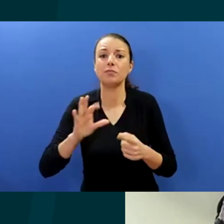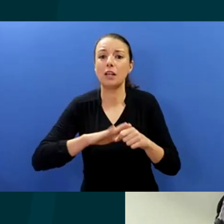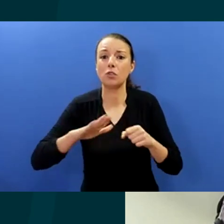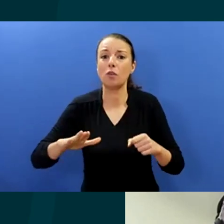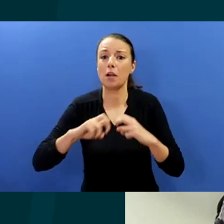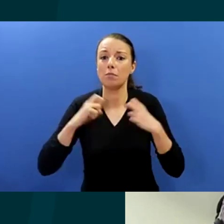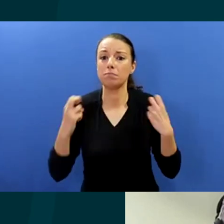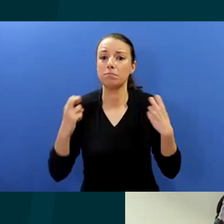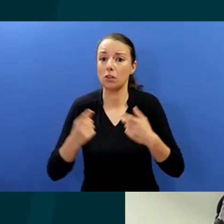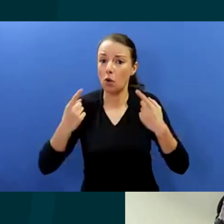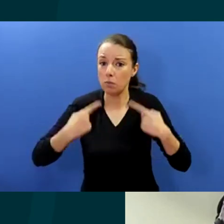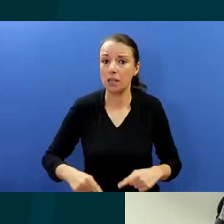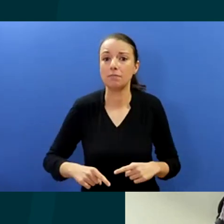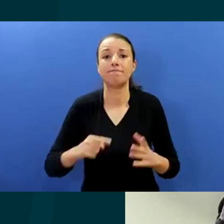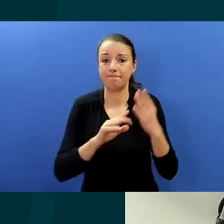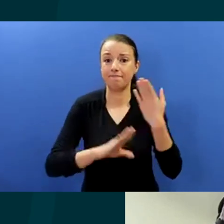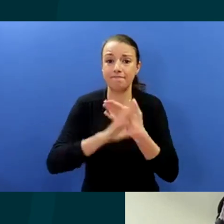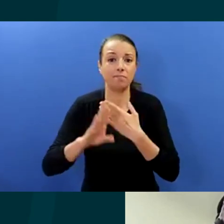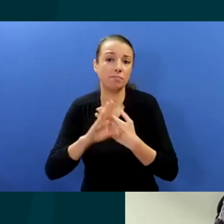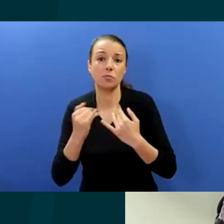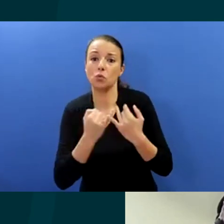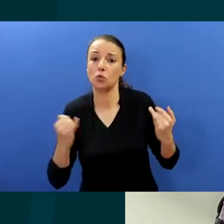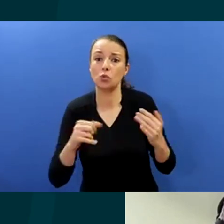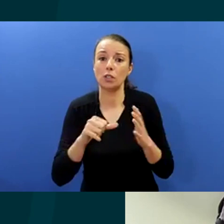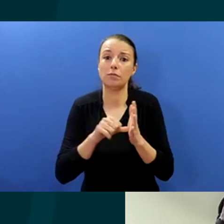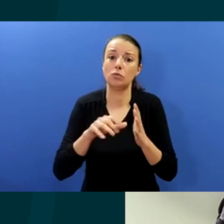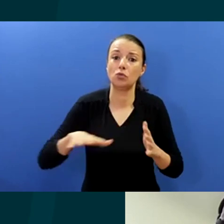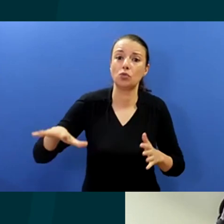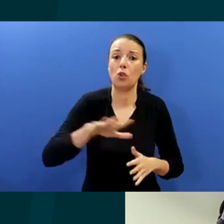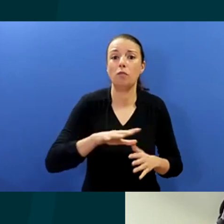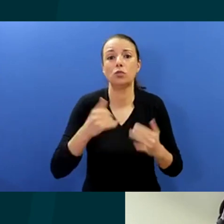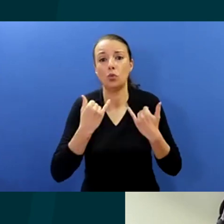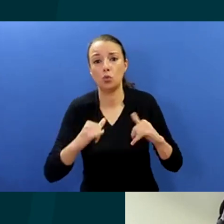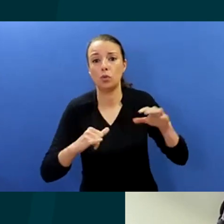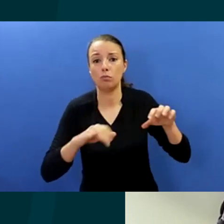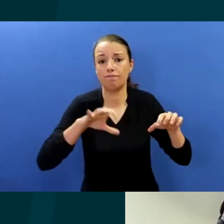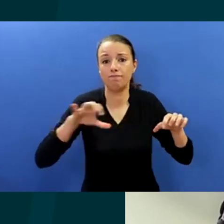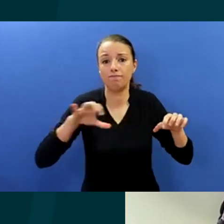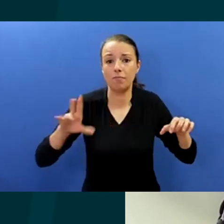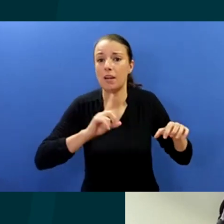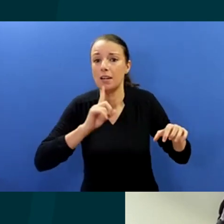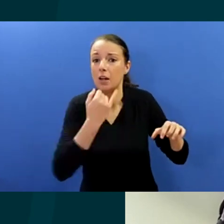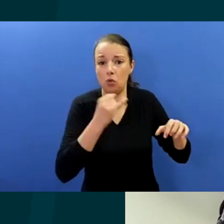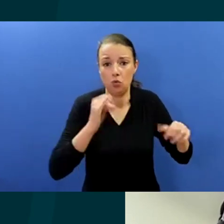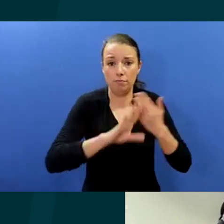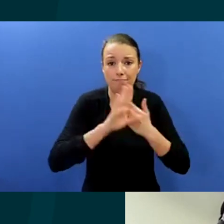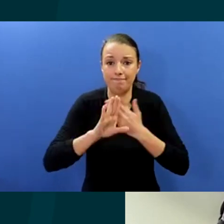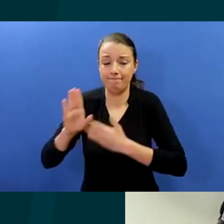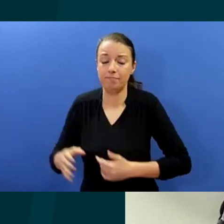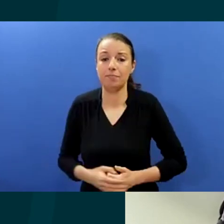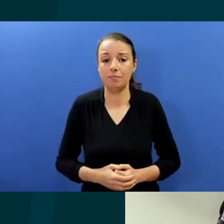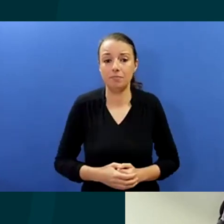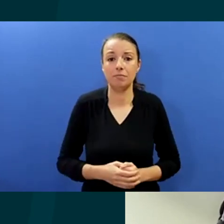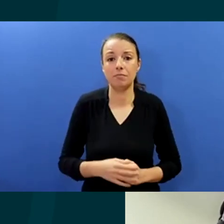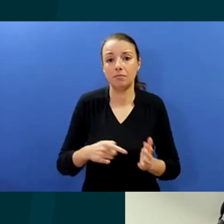ethnies, different religion. It was a post-conflict country, right? So there was a risk of a hate speech